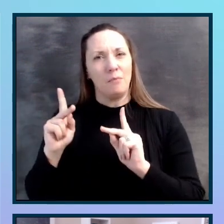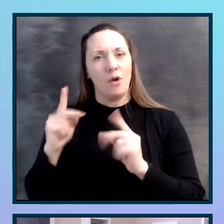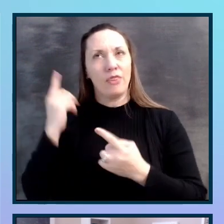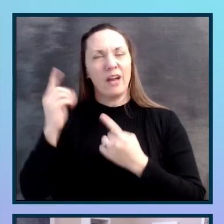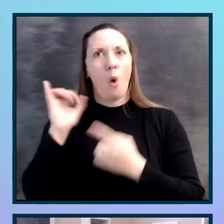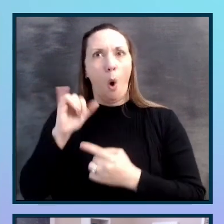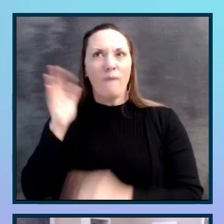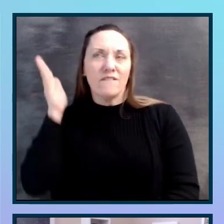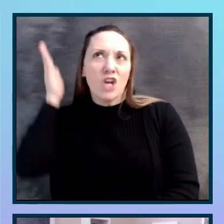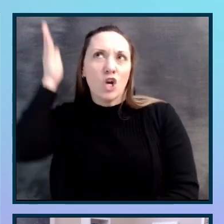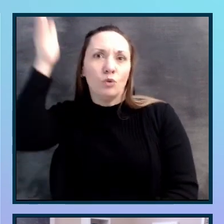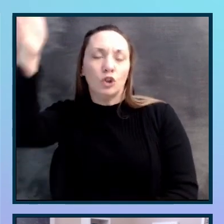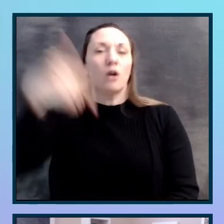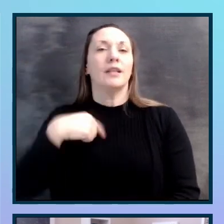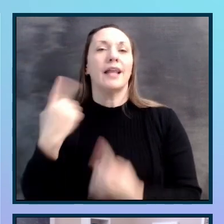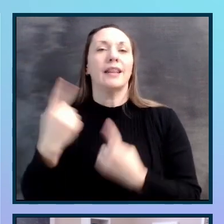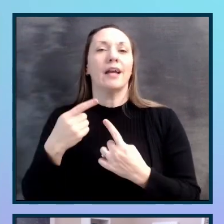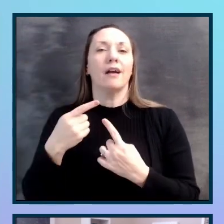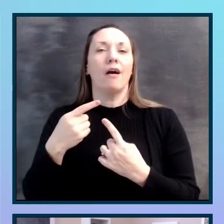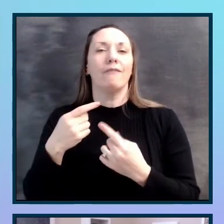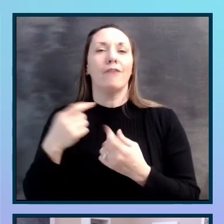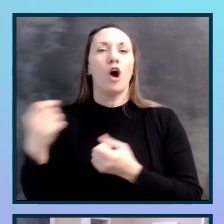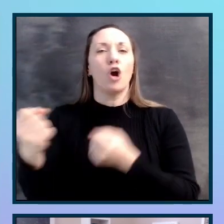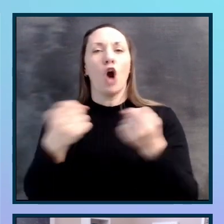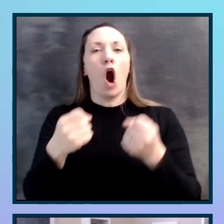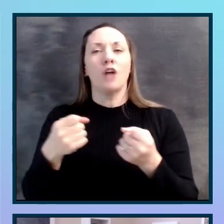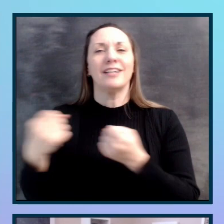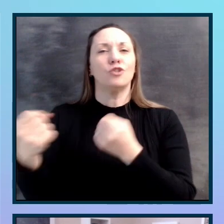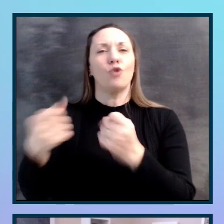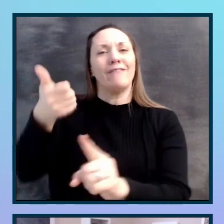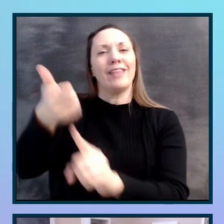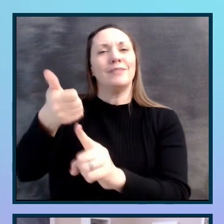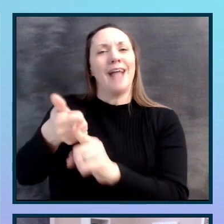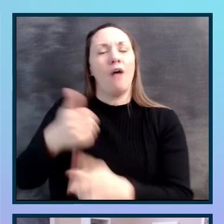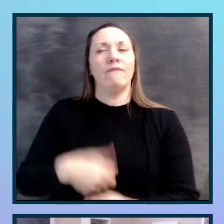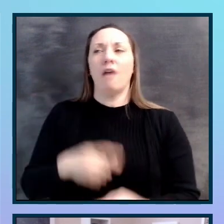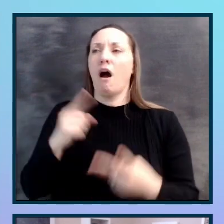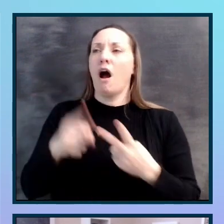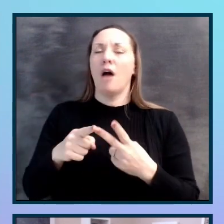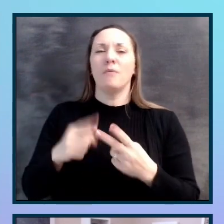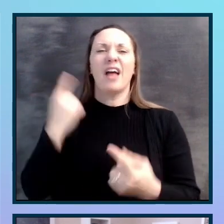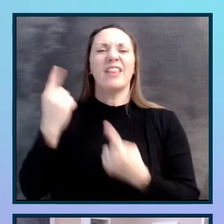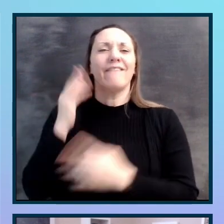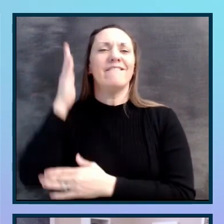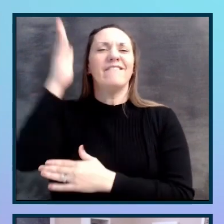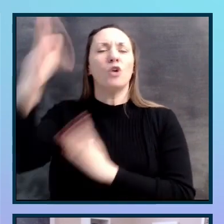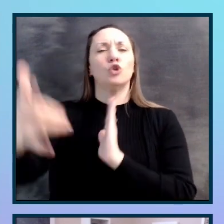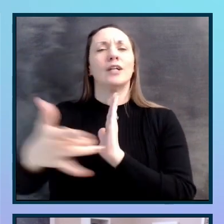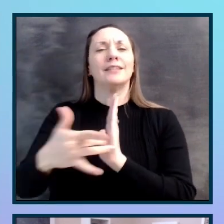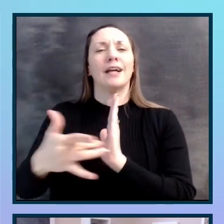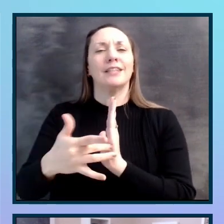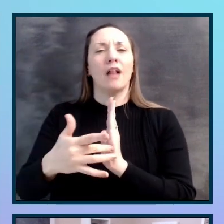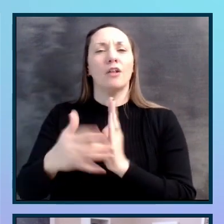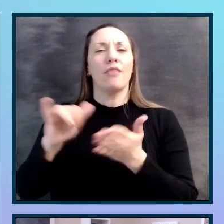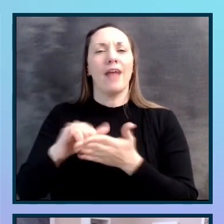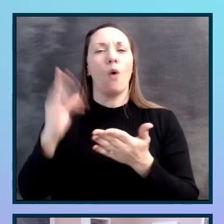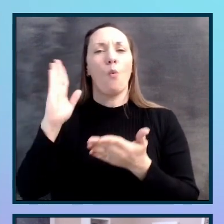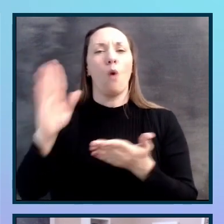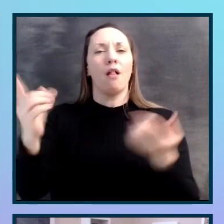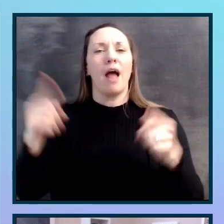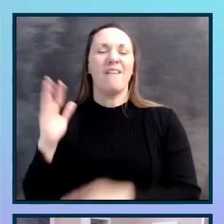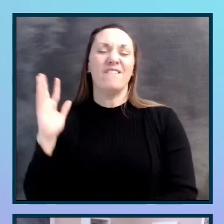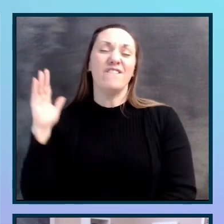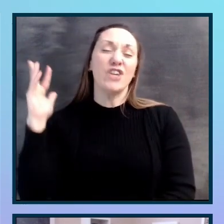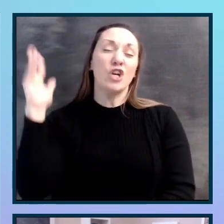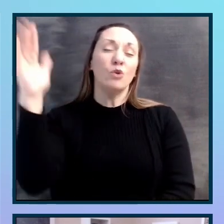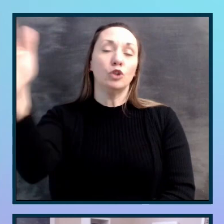way. They think about self-driving cars. They think about kind of the future technology that is to come. They think about large